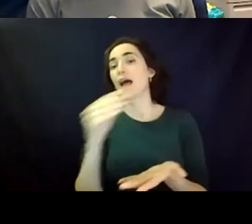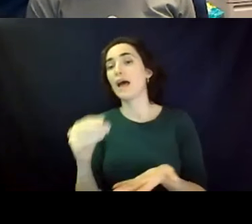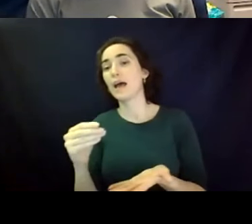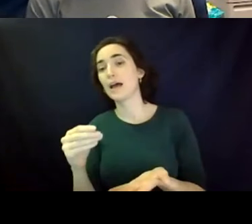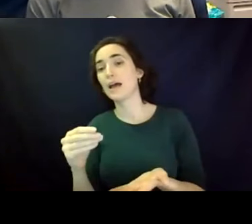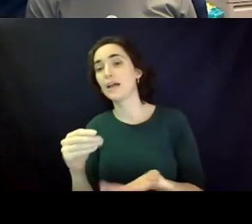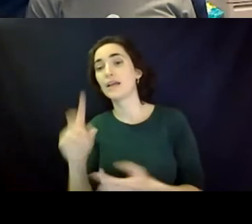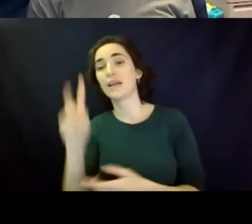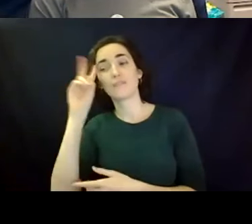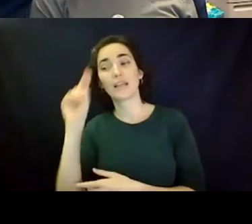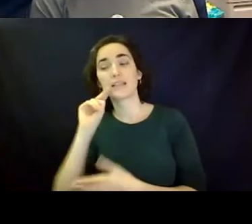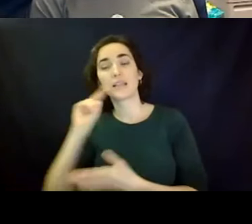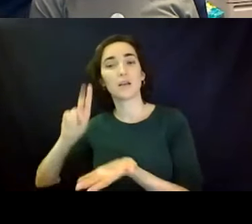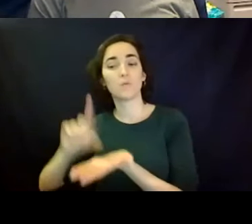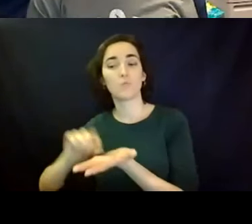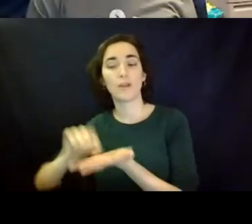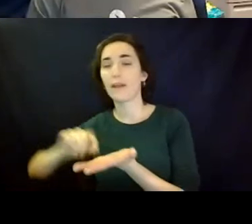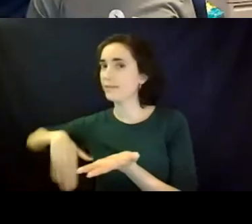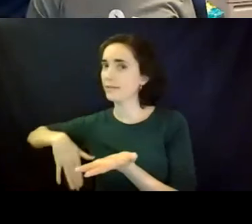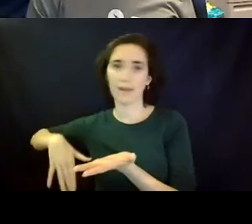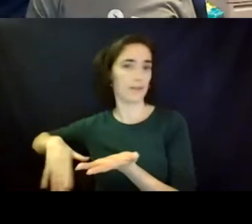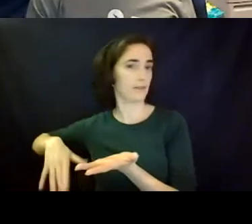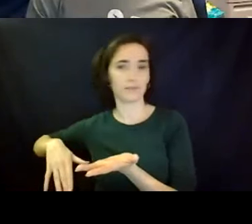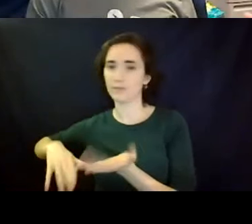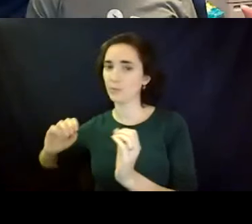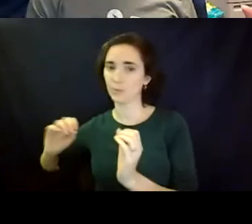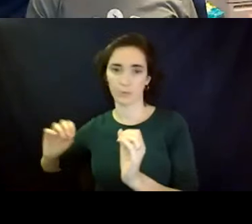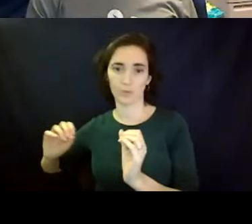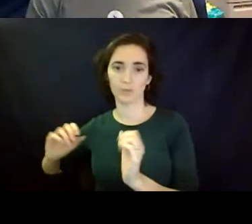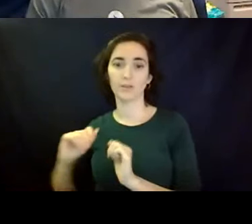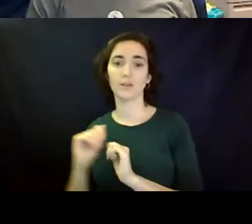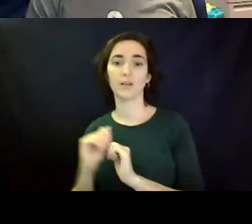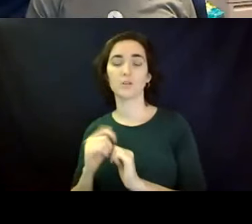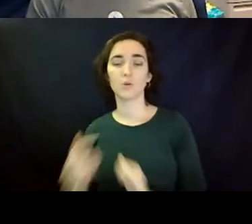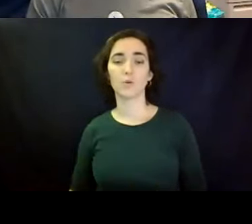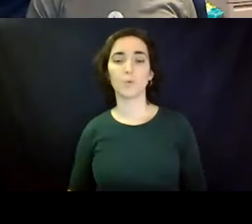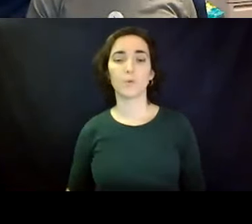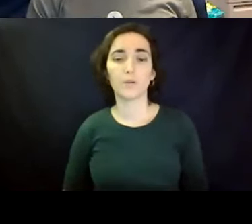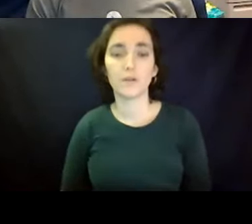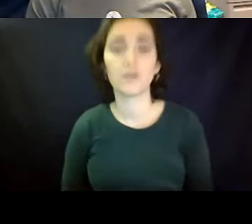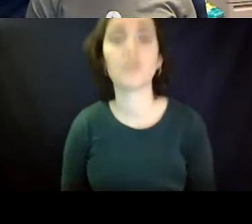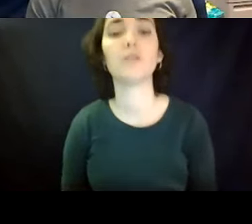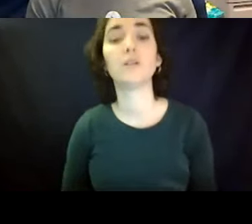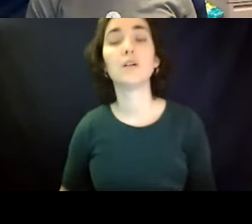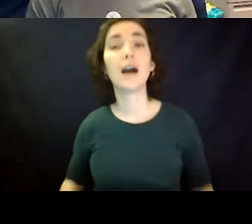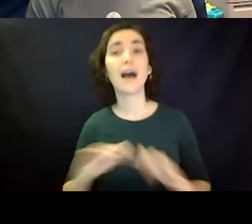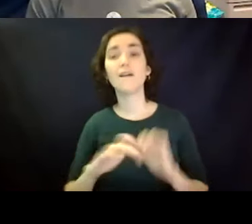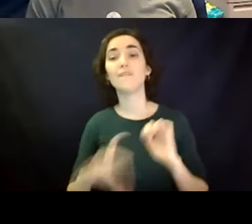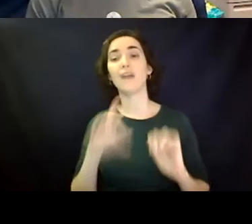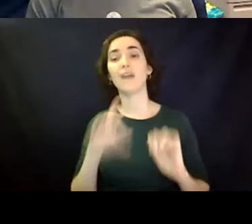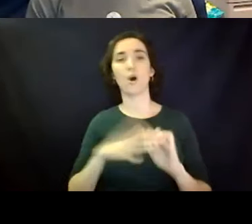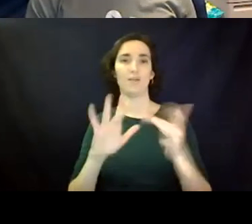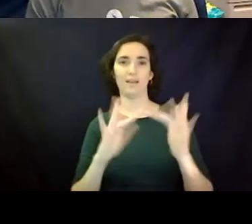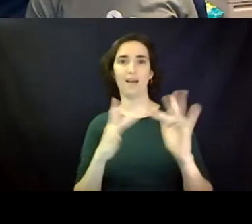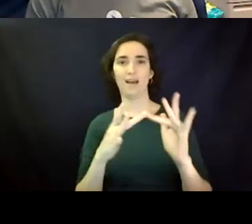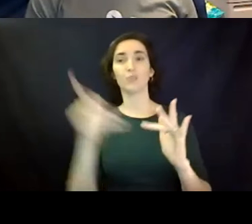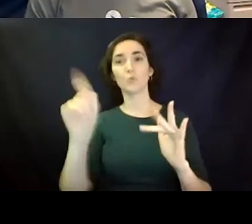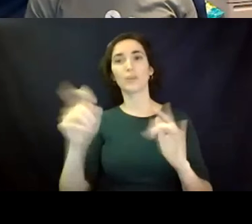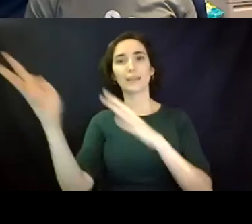in Vietnamese in a hard copy. So those can be found online and you can download them.